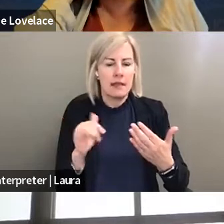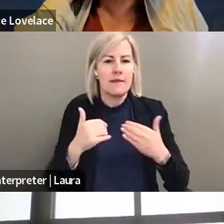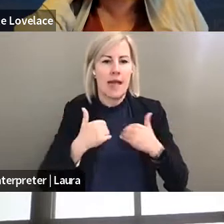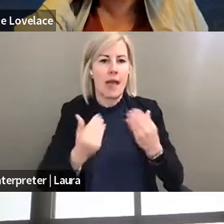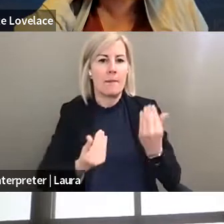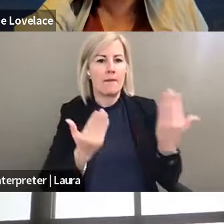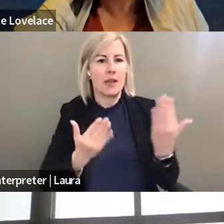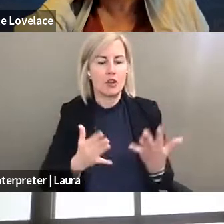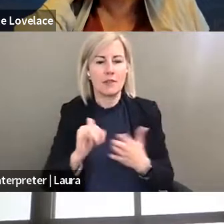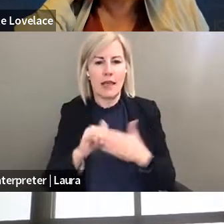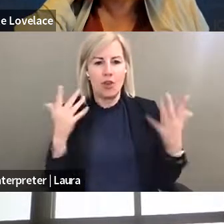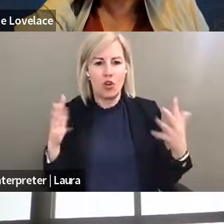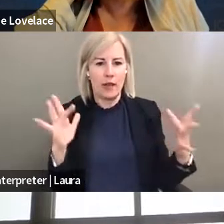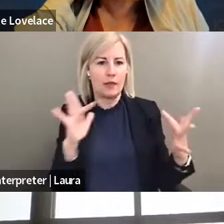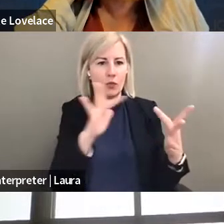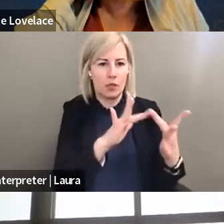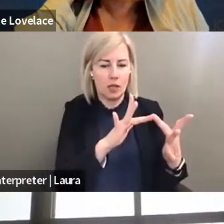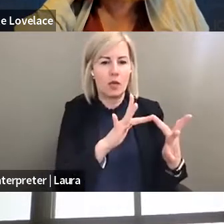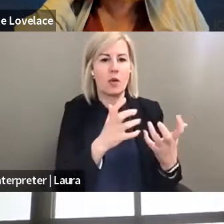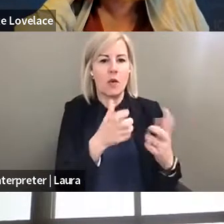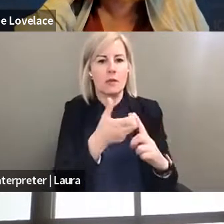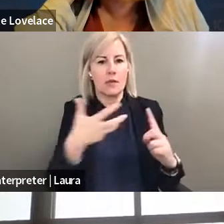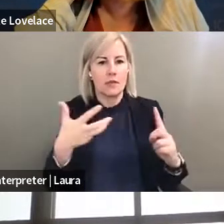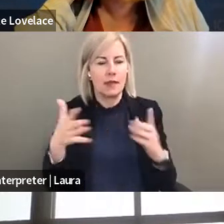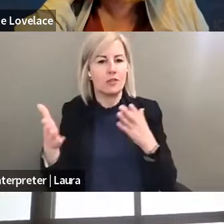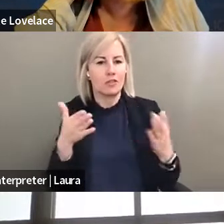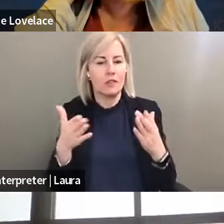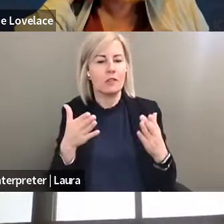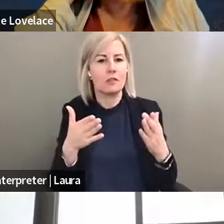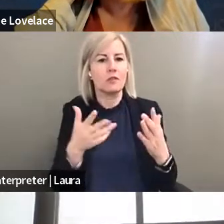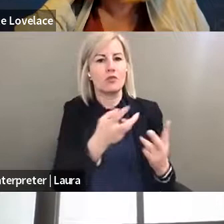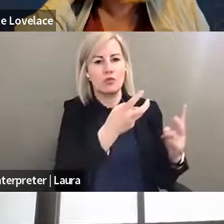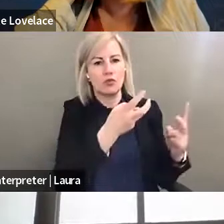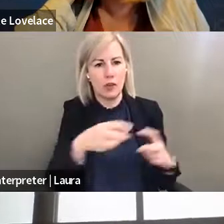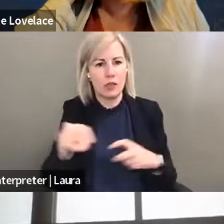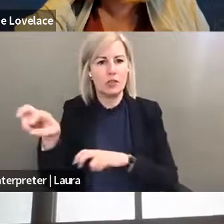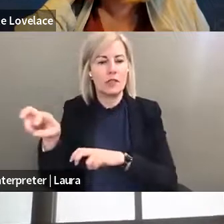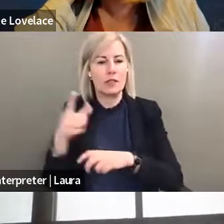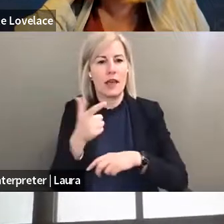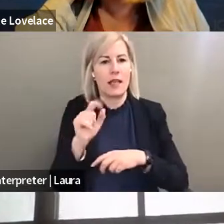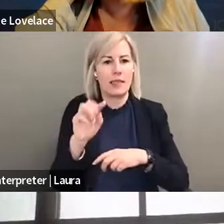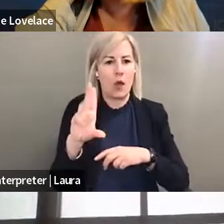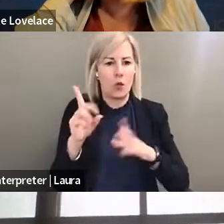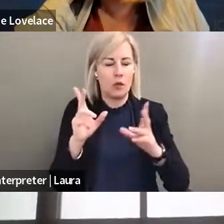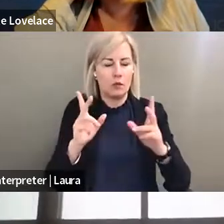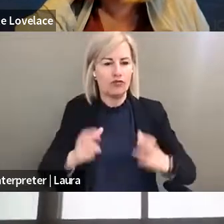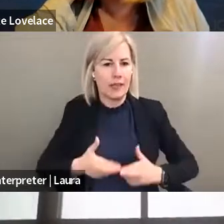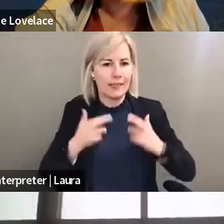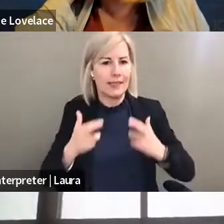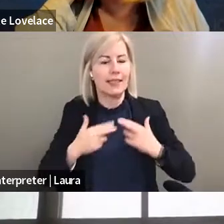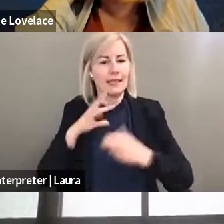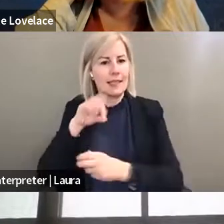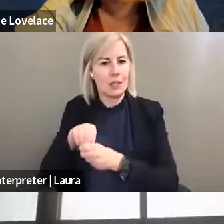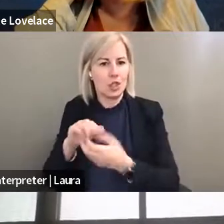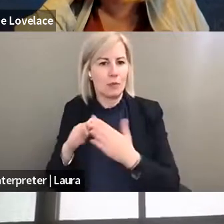already reached out and want to expand services to be able to transition the Glenwood individuals, residents into the community.